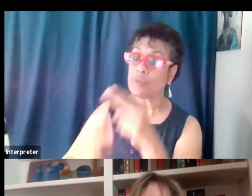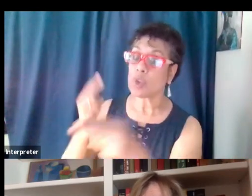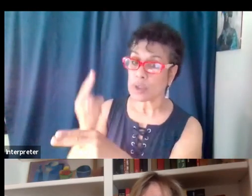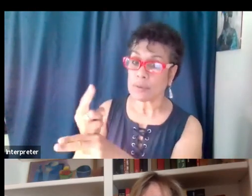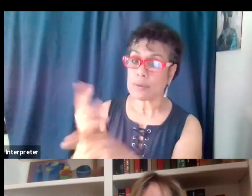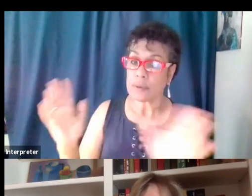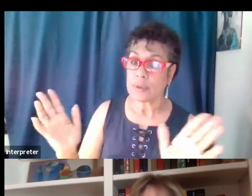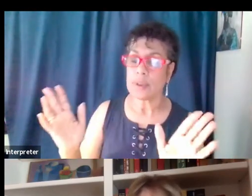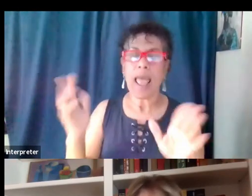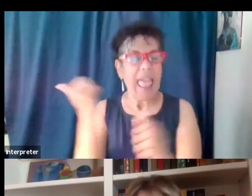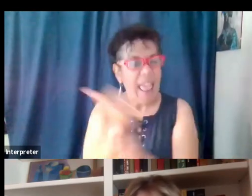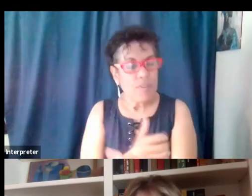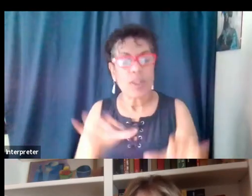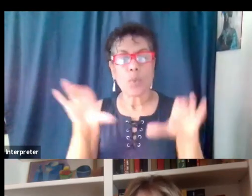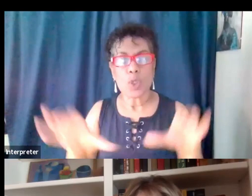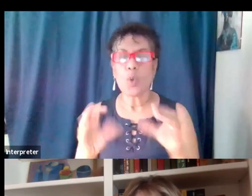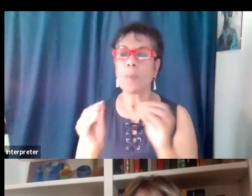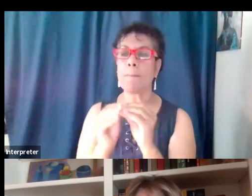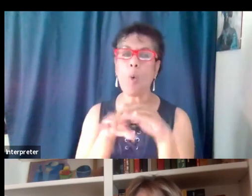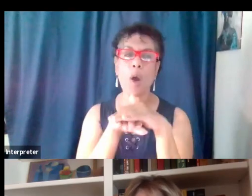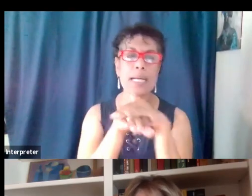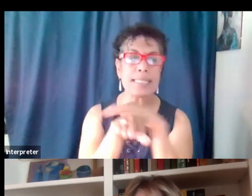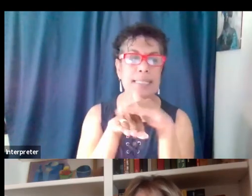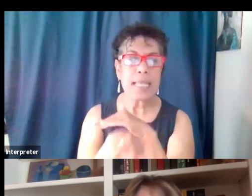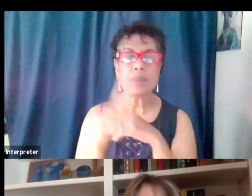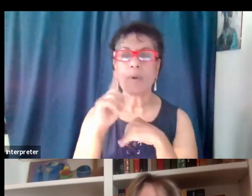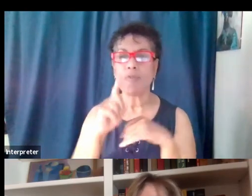everything more available to all segments of our audience, and